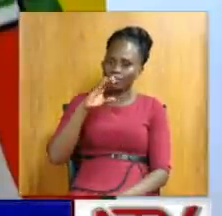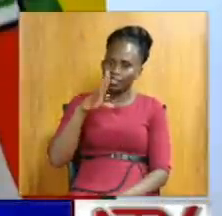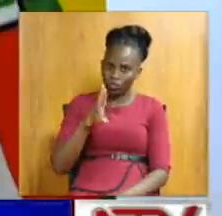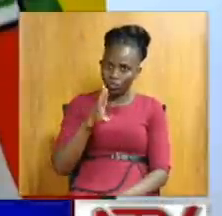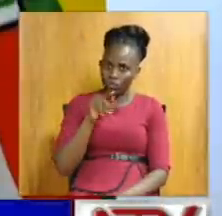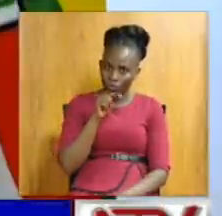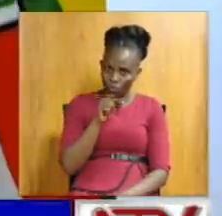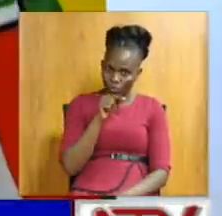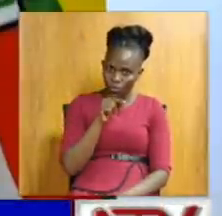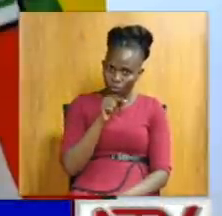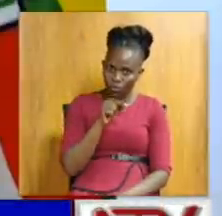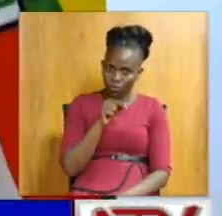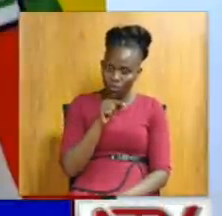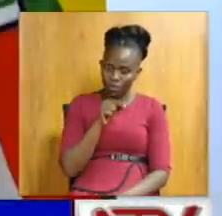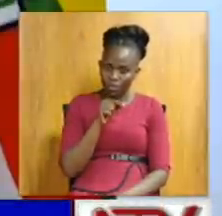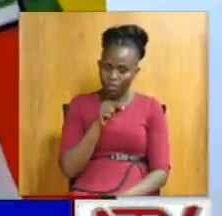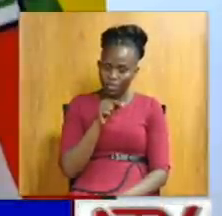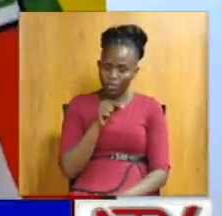intensive care